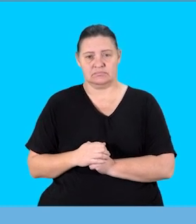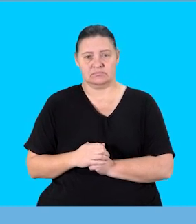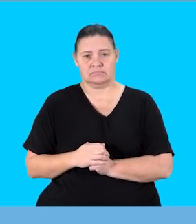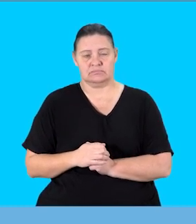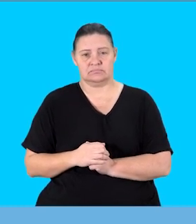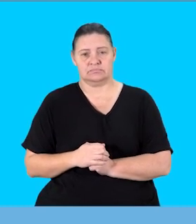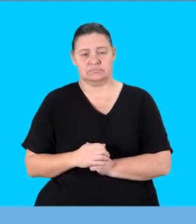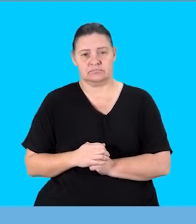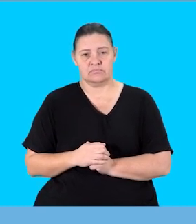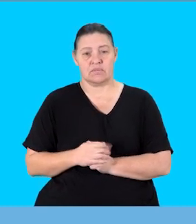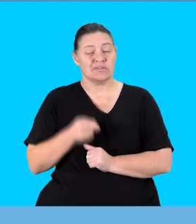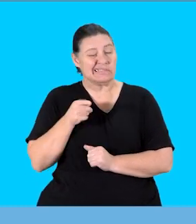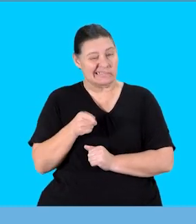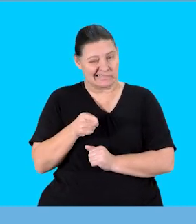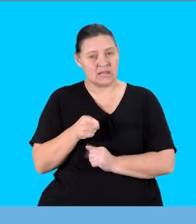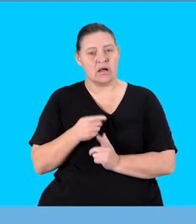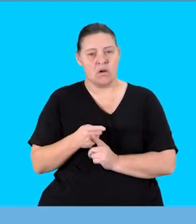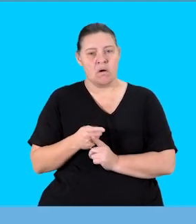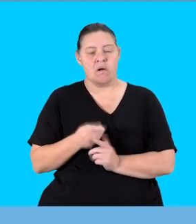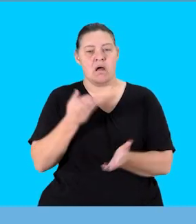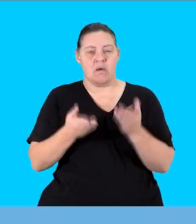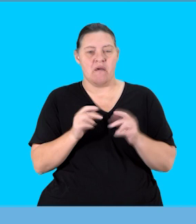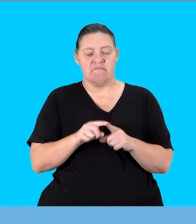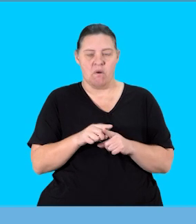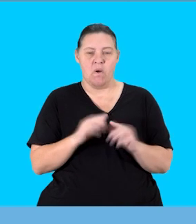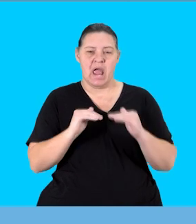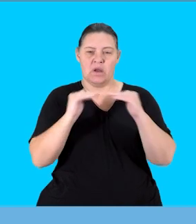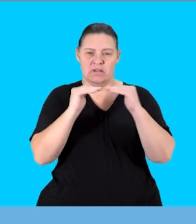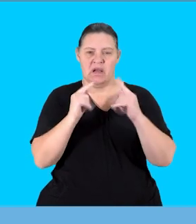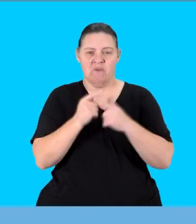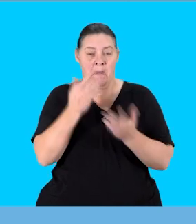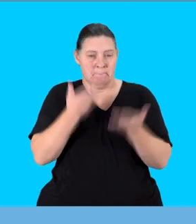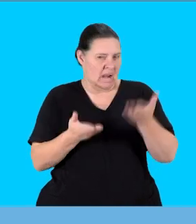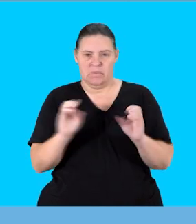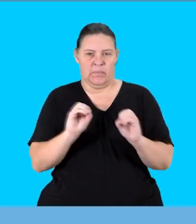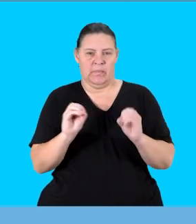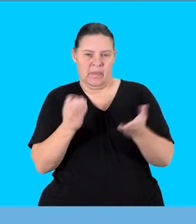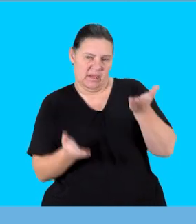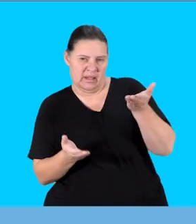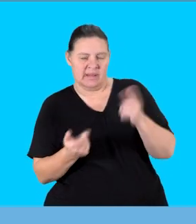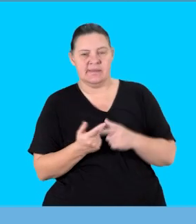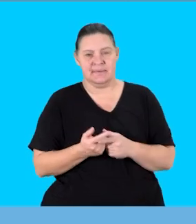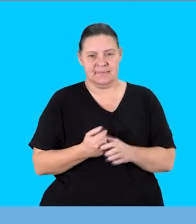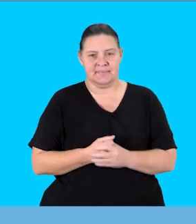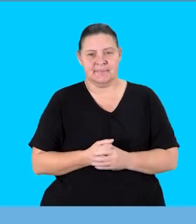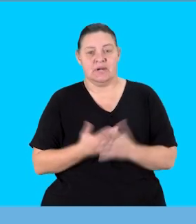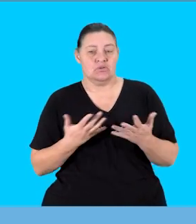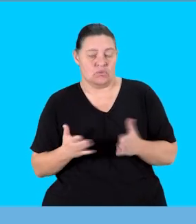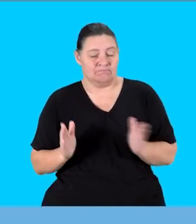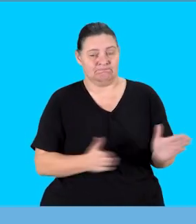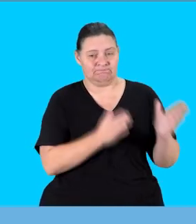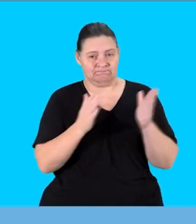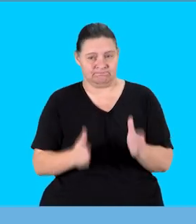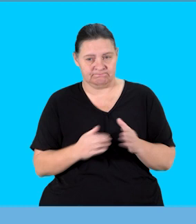reacting to form magnesium oxide. So this is our word equation for this unbalanced chemical equation.